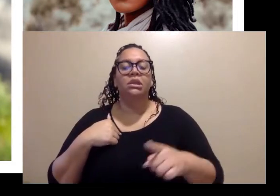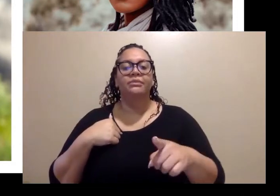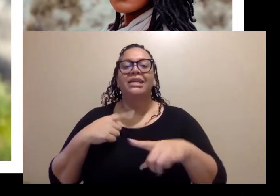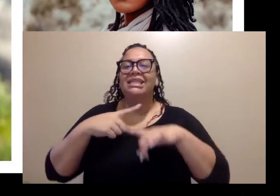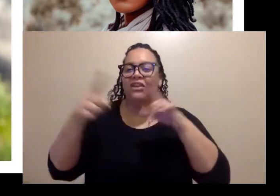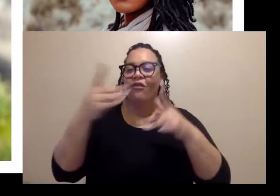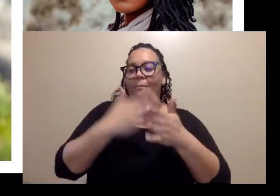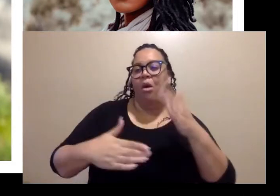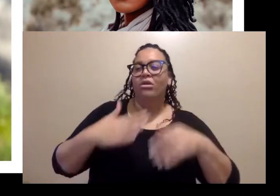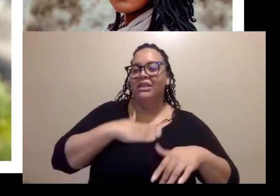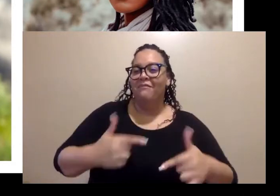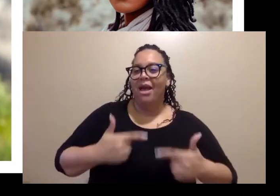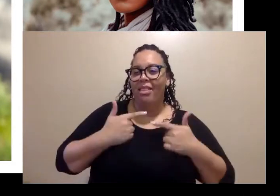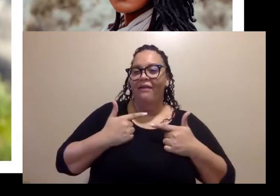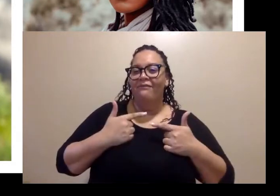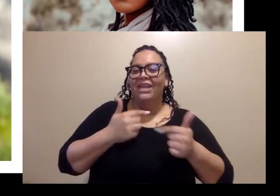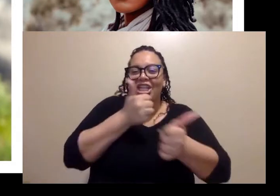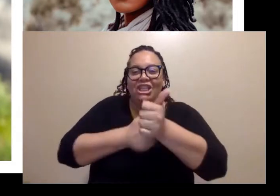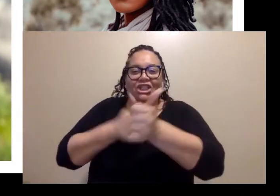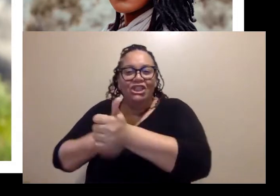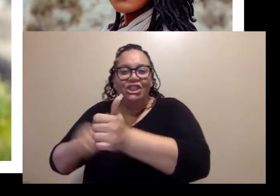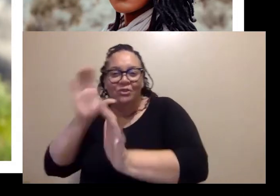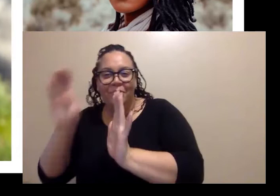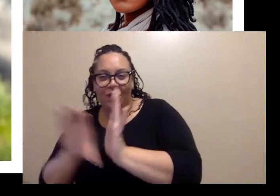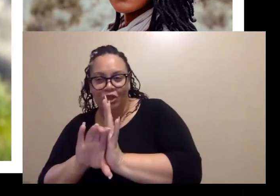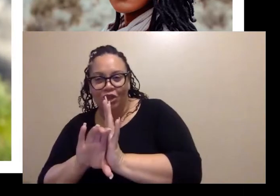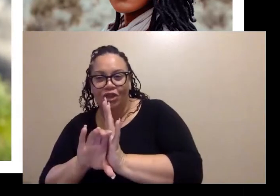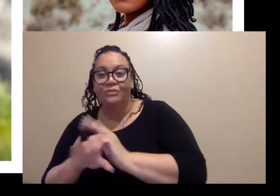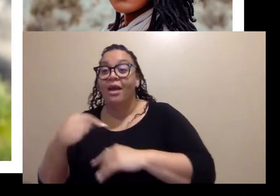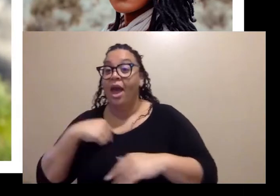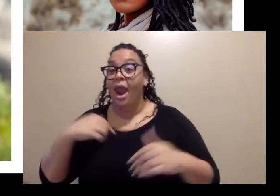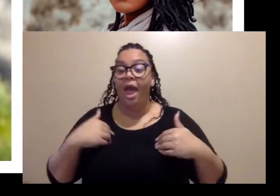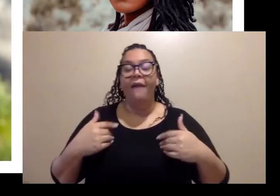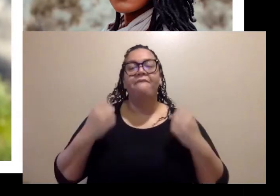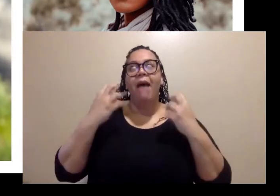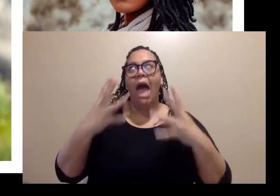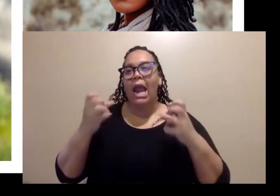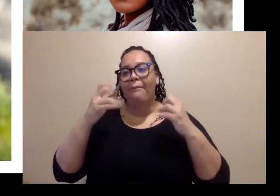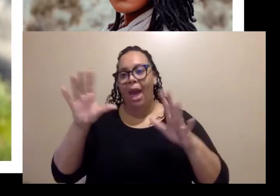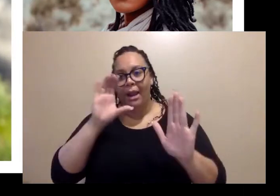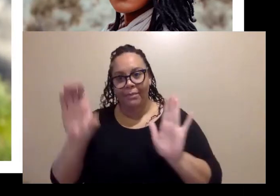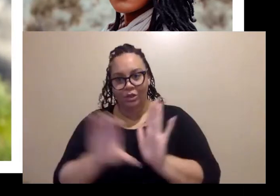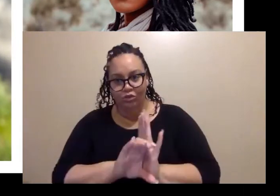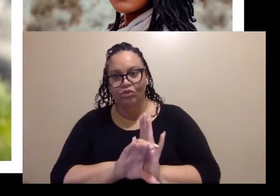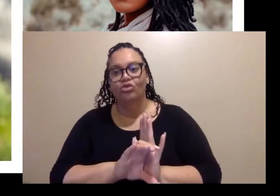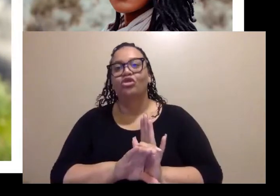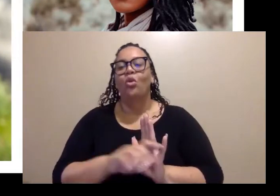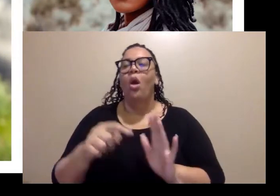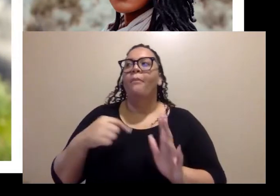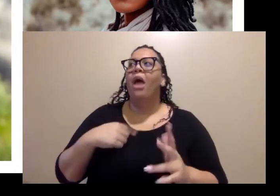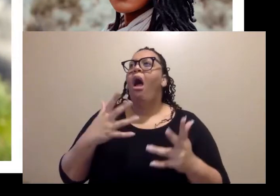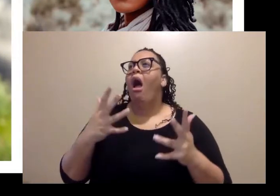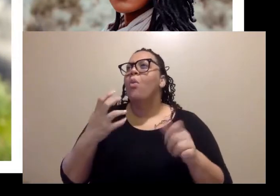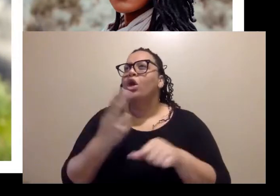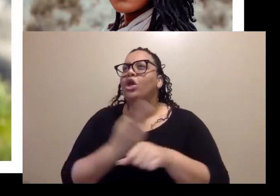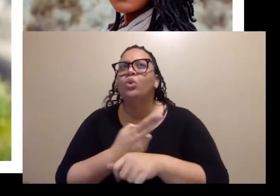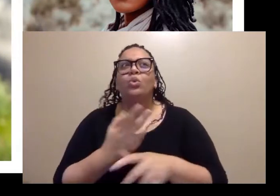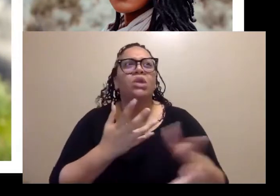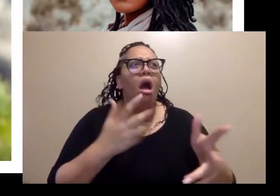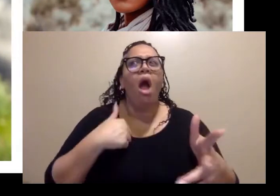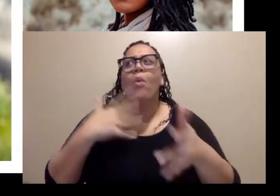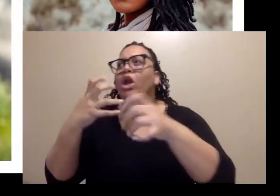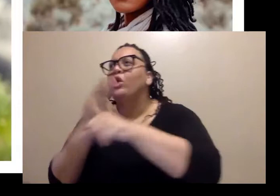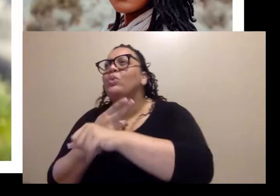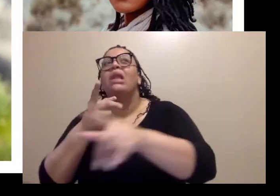photos. Different seasons in my life. And I have a number of different pictures. There's so many pictures and I'm like, I want to use this, I want to use that. And so I had to limit